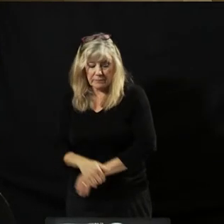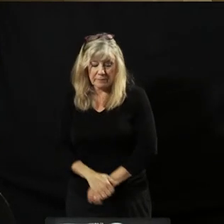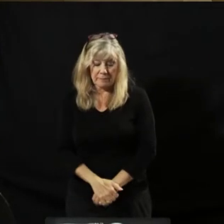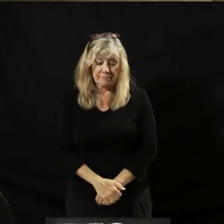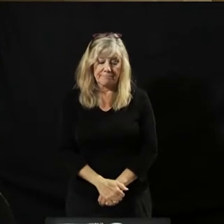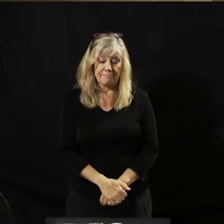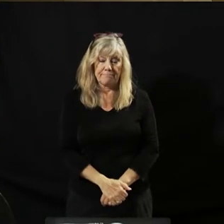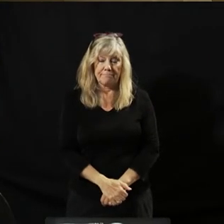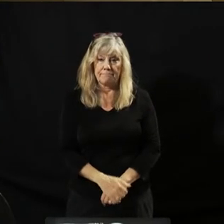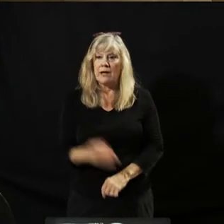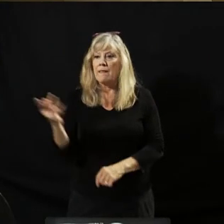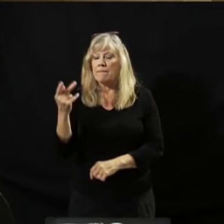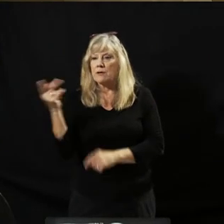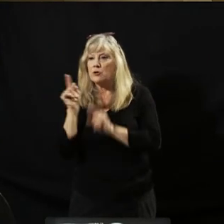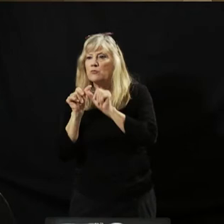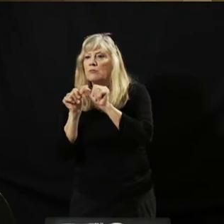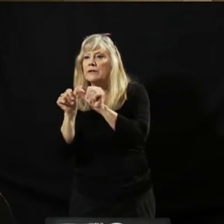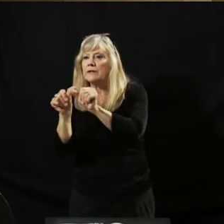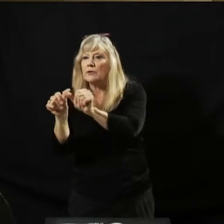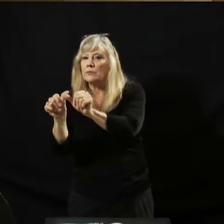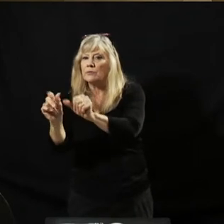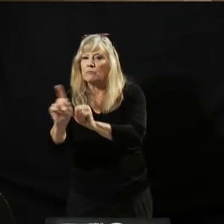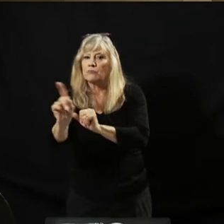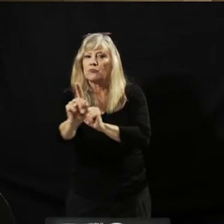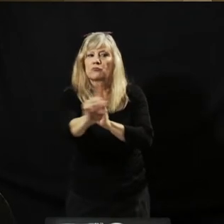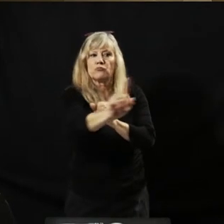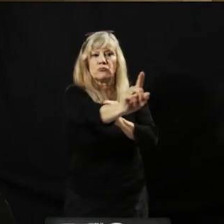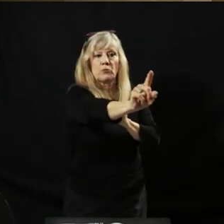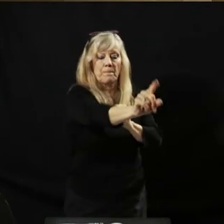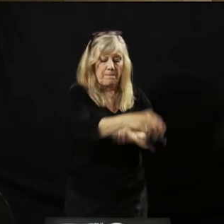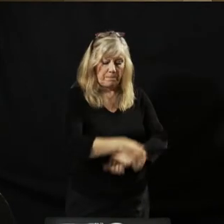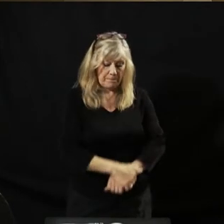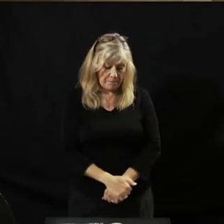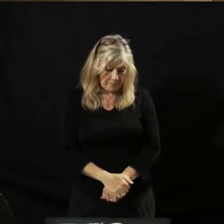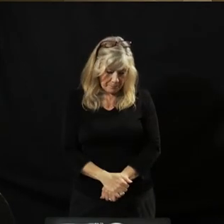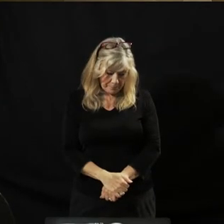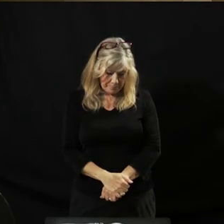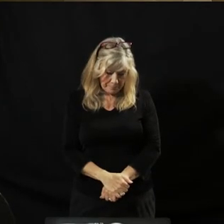holocaust." Then the two continued going forward.